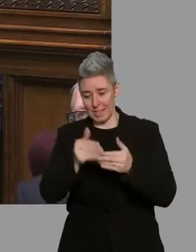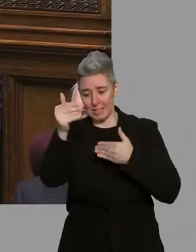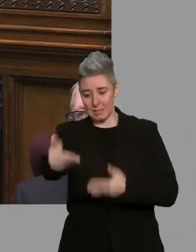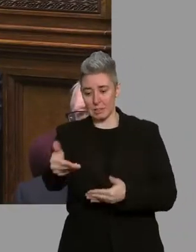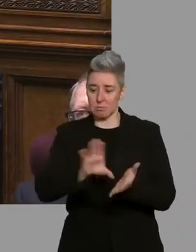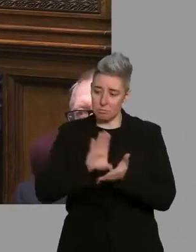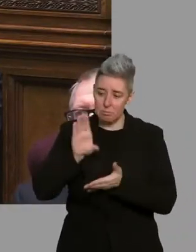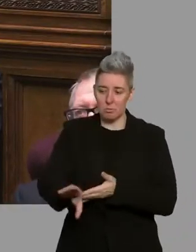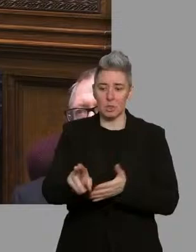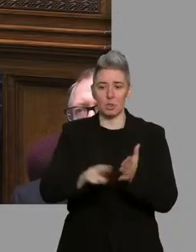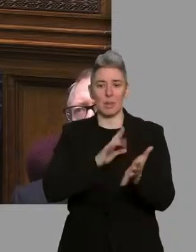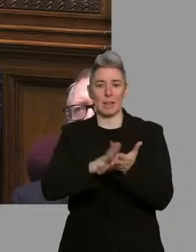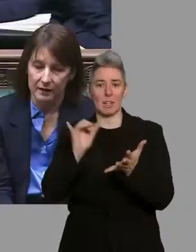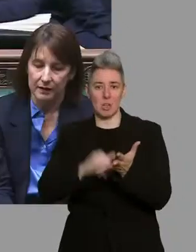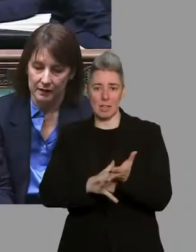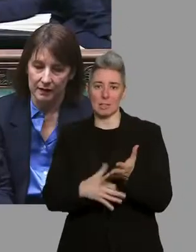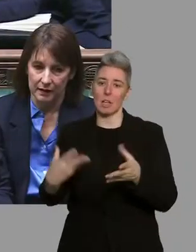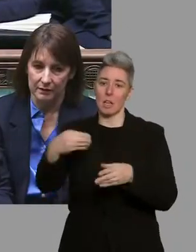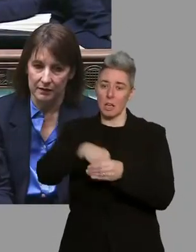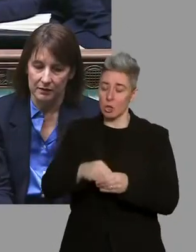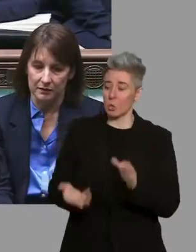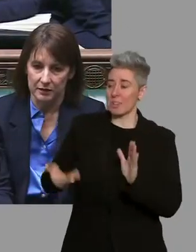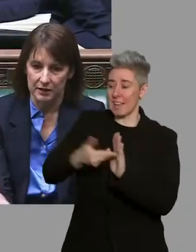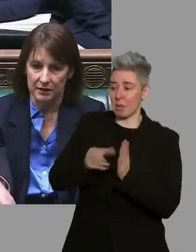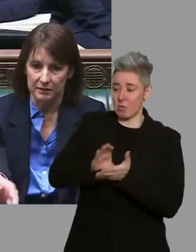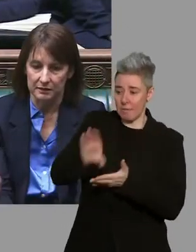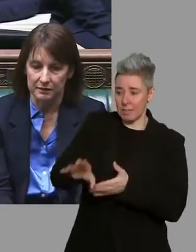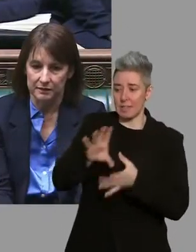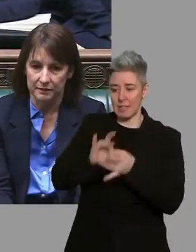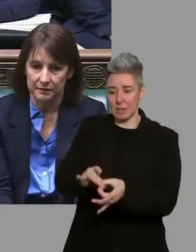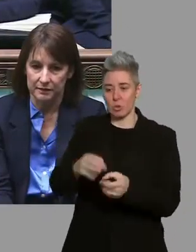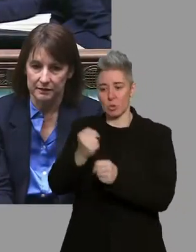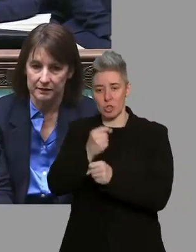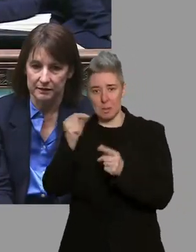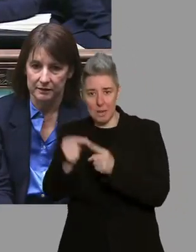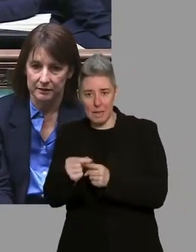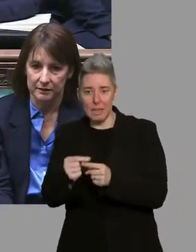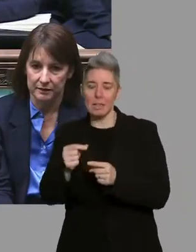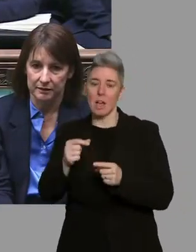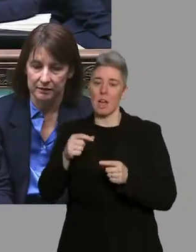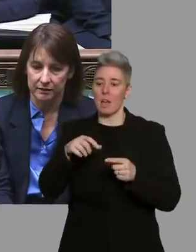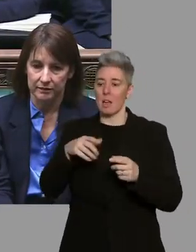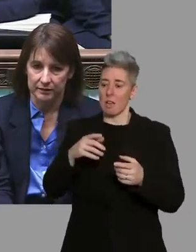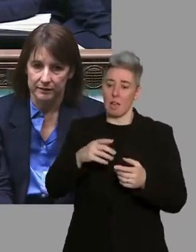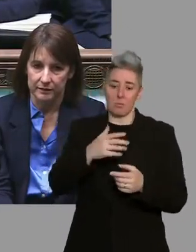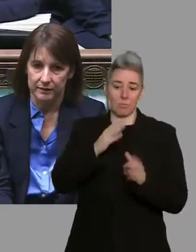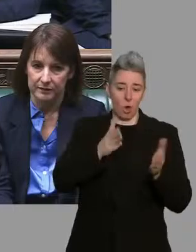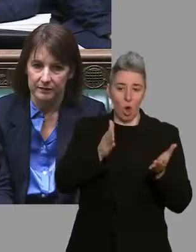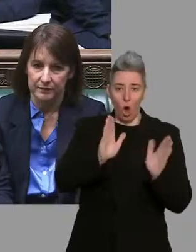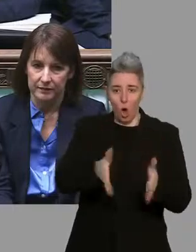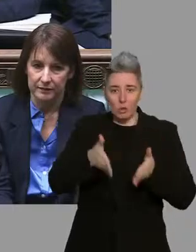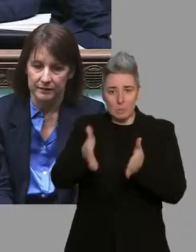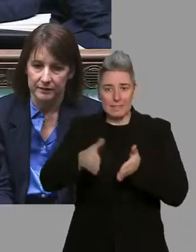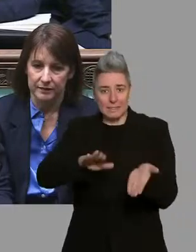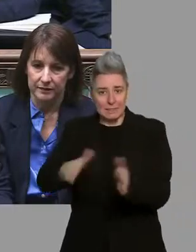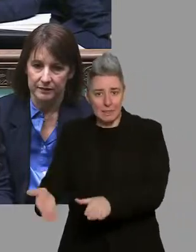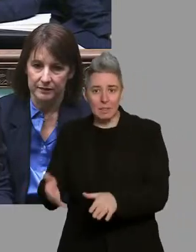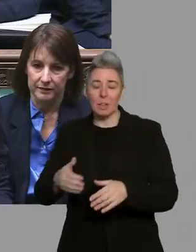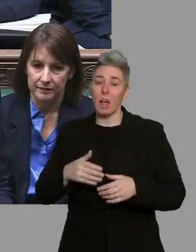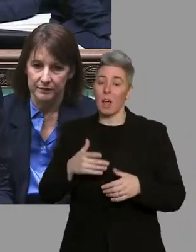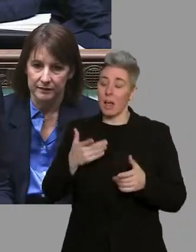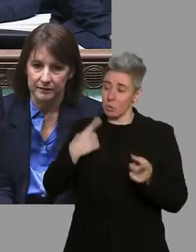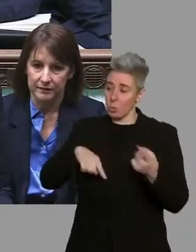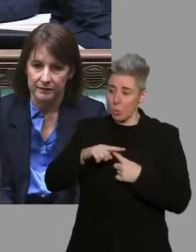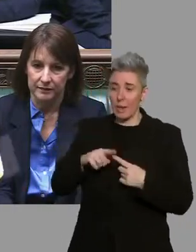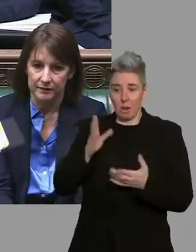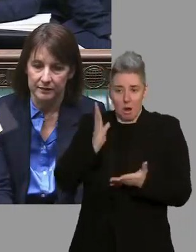for GPs and for hospices. And we are taking measures to ensure that funding is there to support